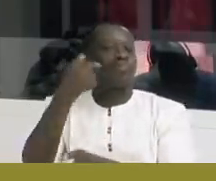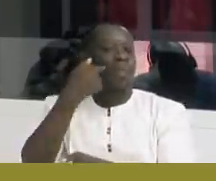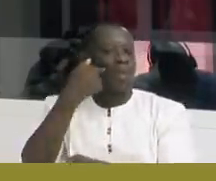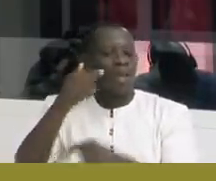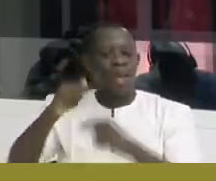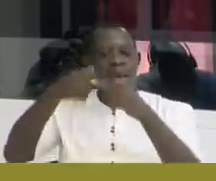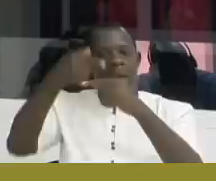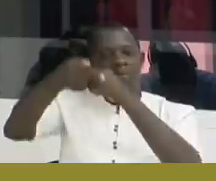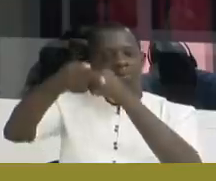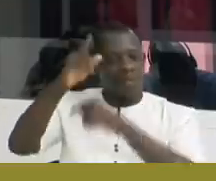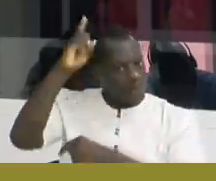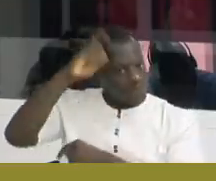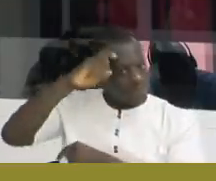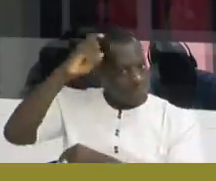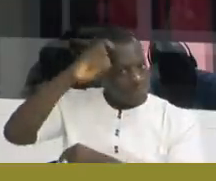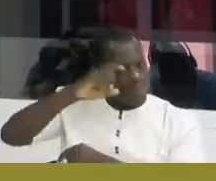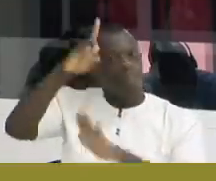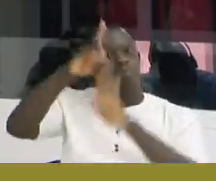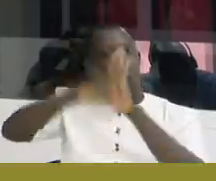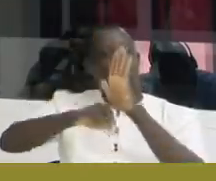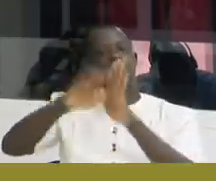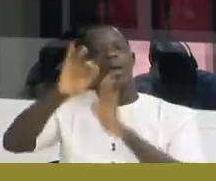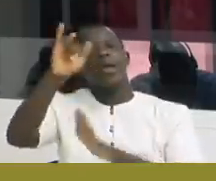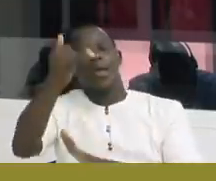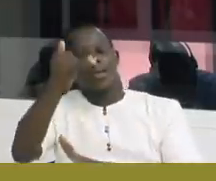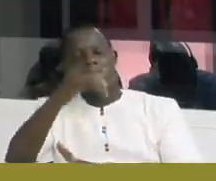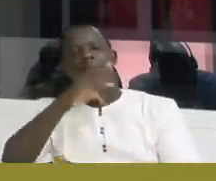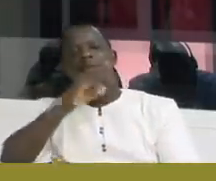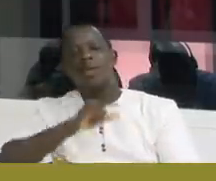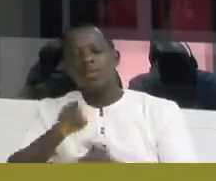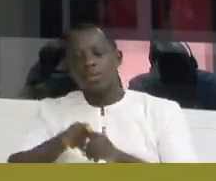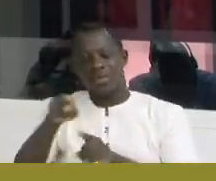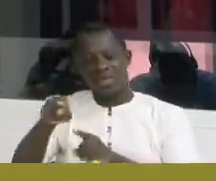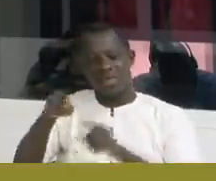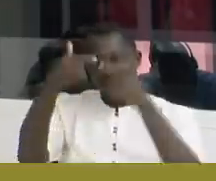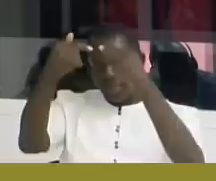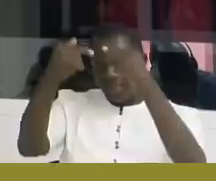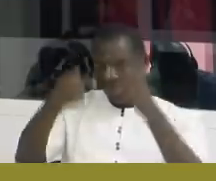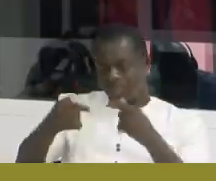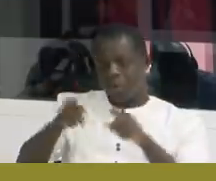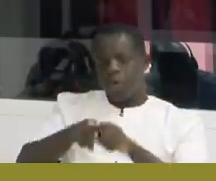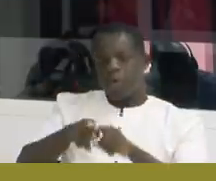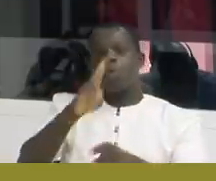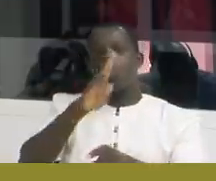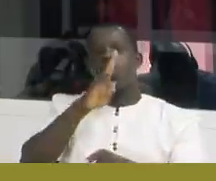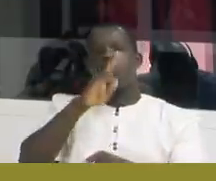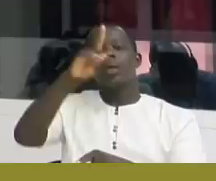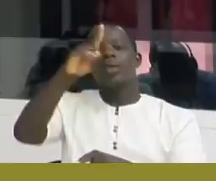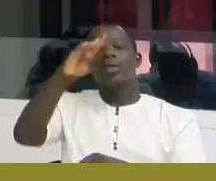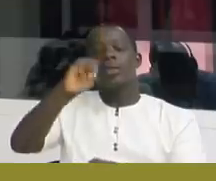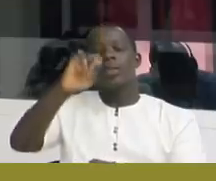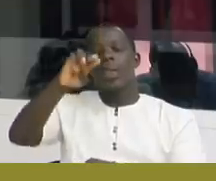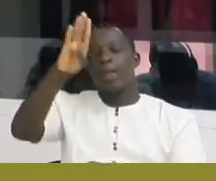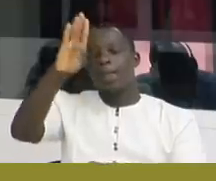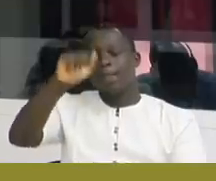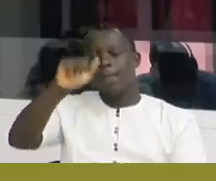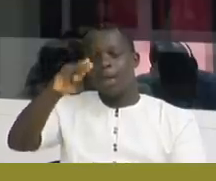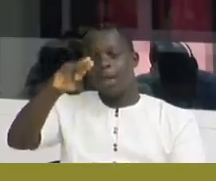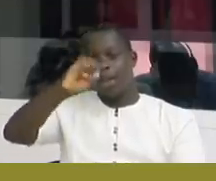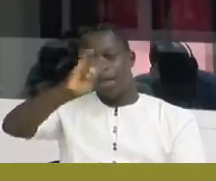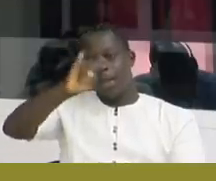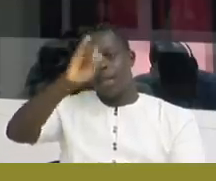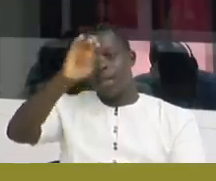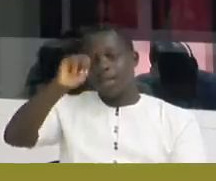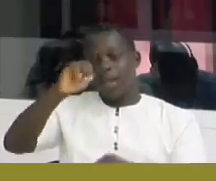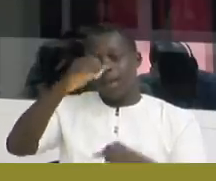his naming ceremony. Yes, sir. But this statement uttered by Dembanjai is completely false. It